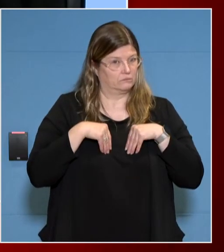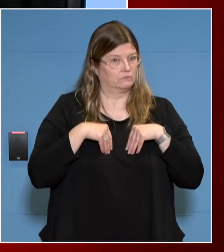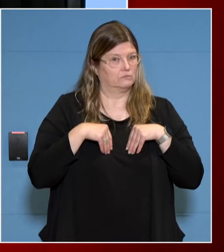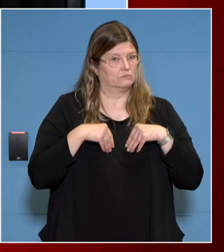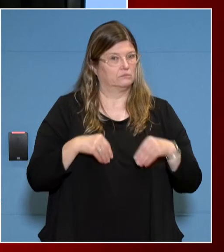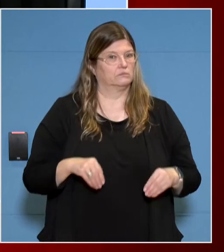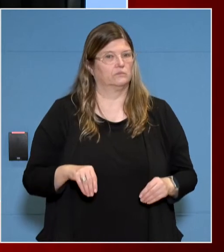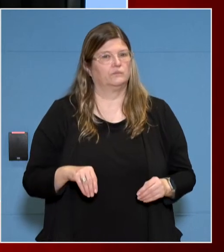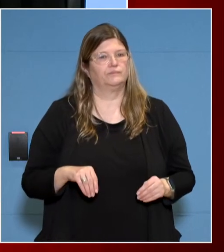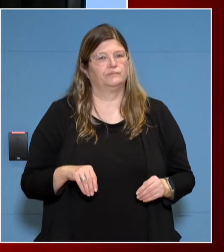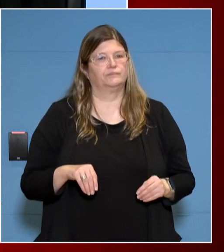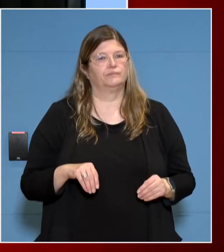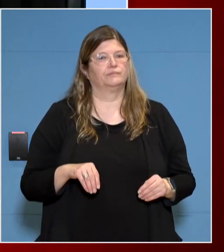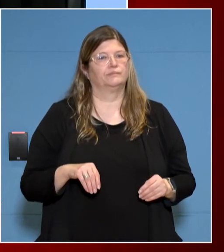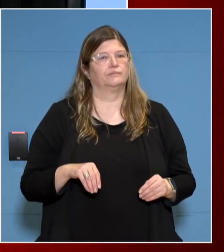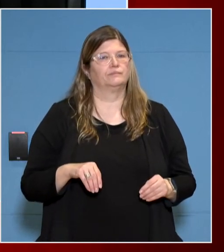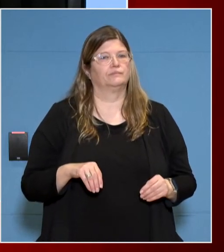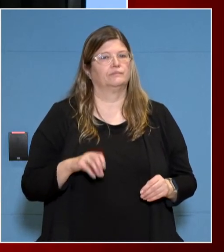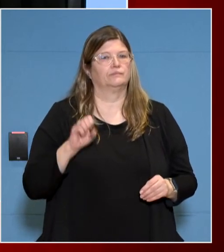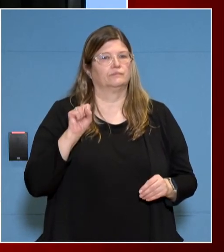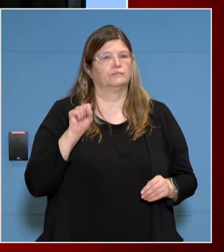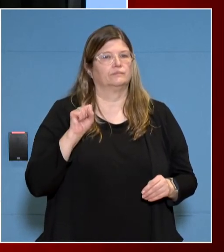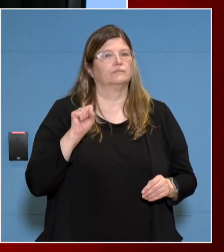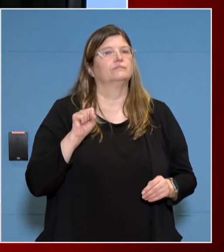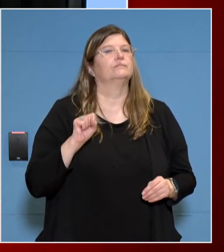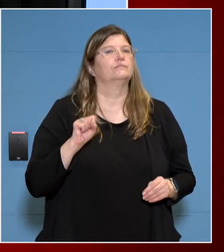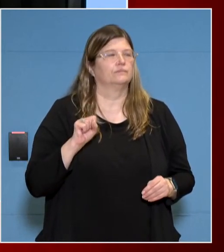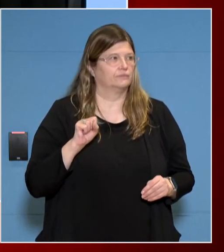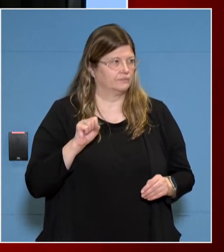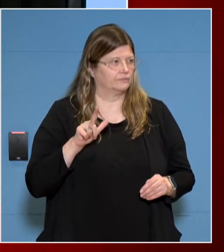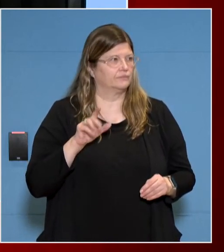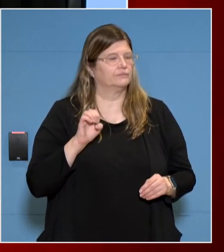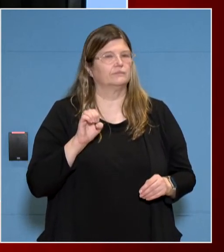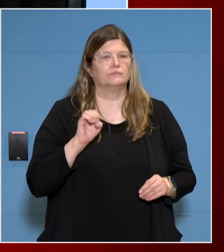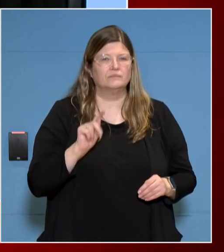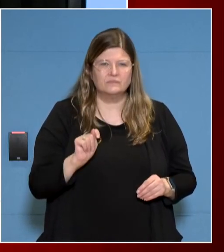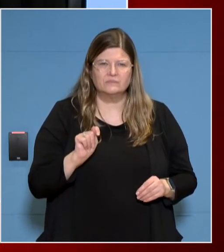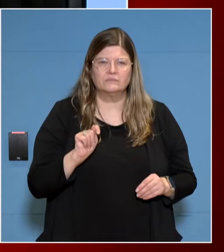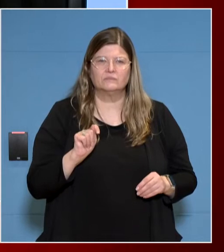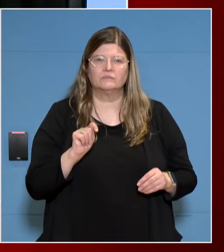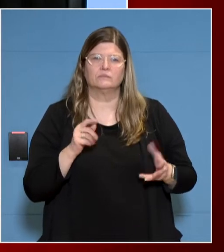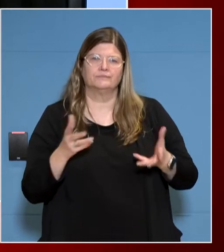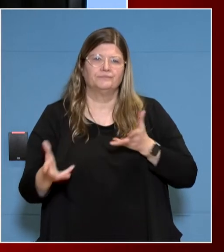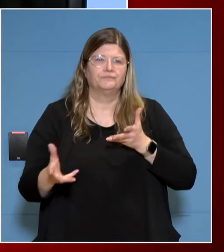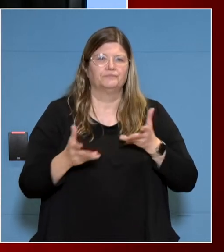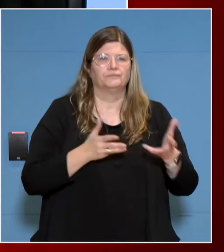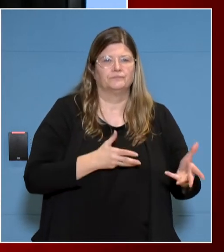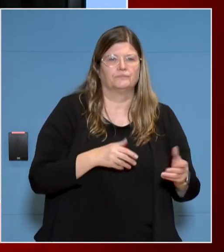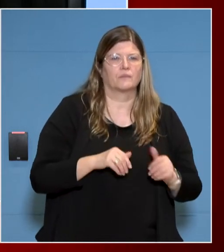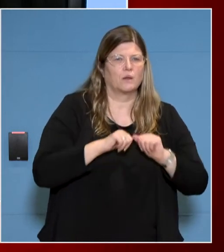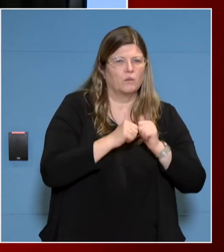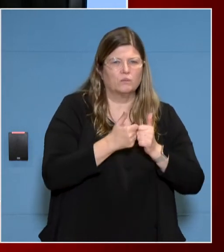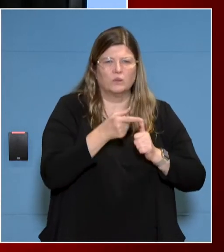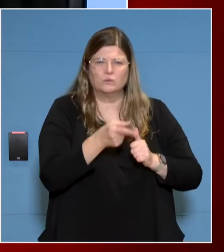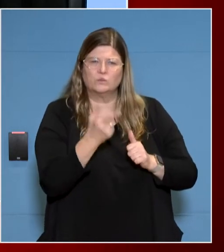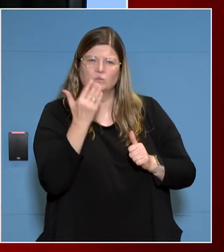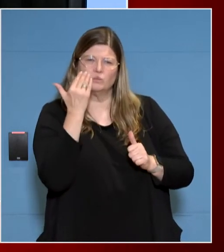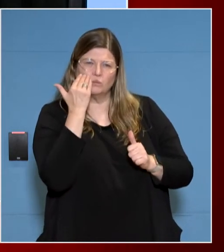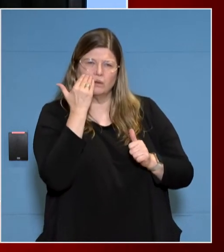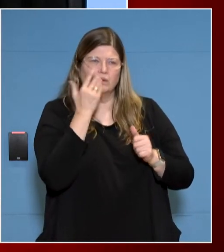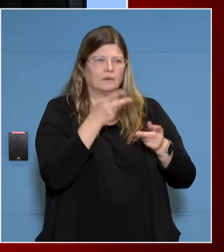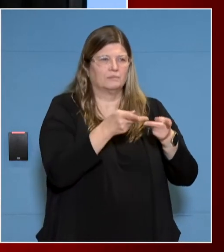that acceptance, and how are you sure that this plan is hitting the kids who need it the most? Well, it's hitting